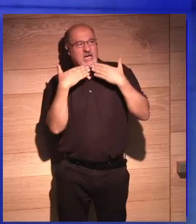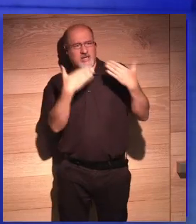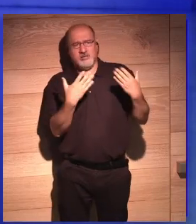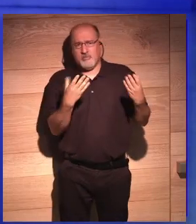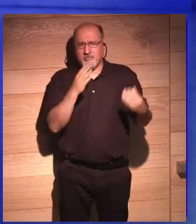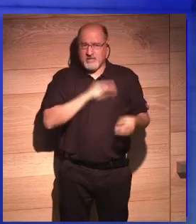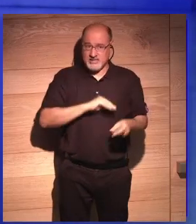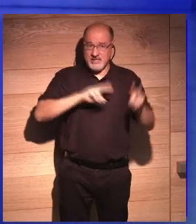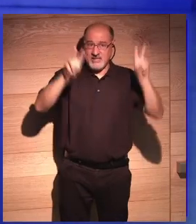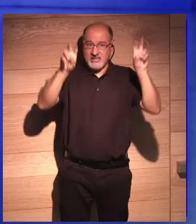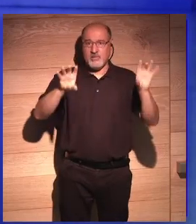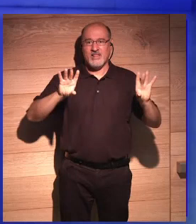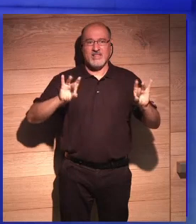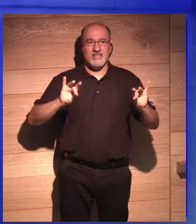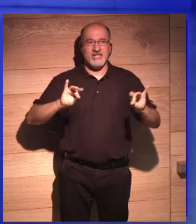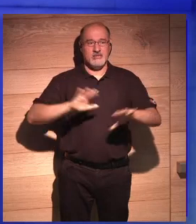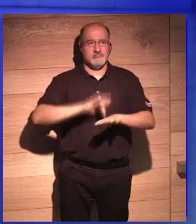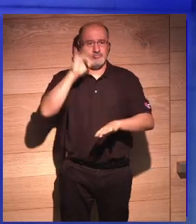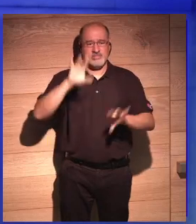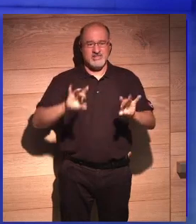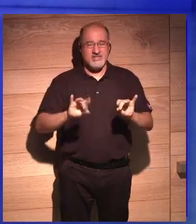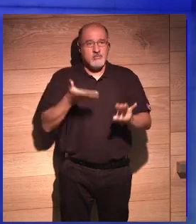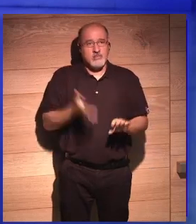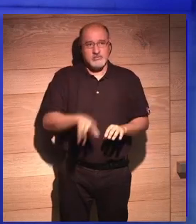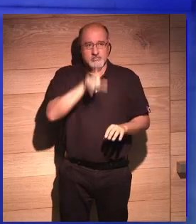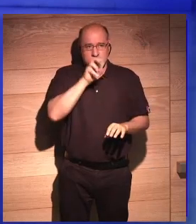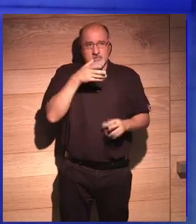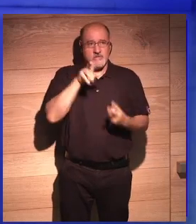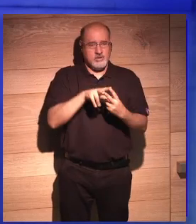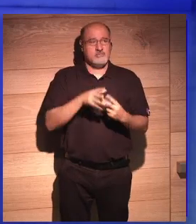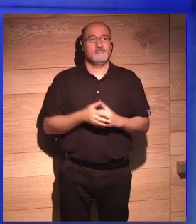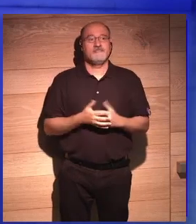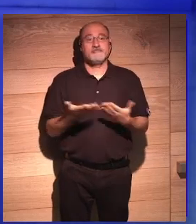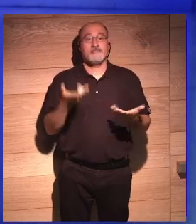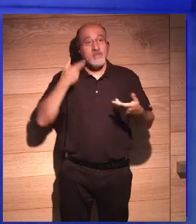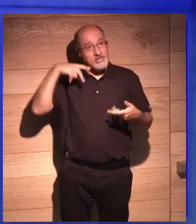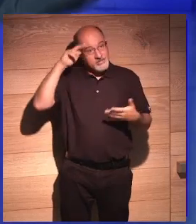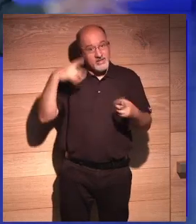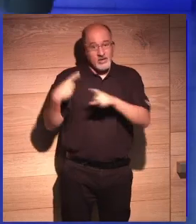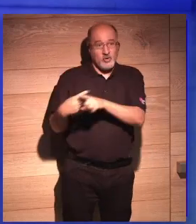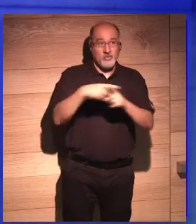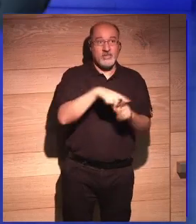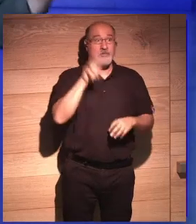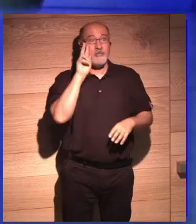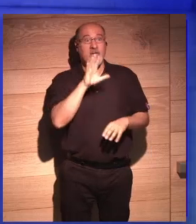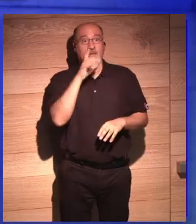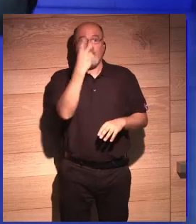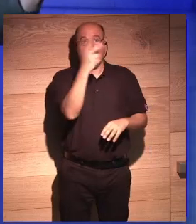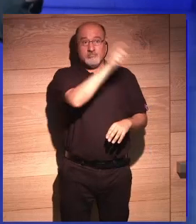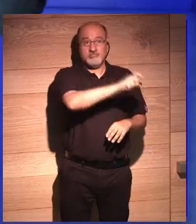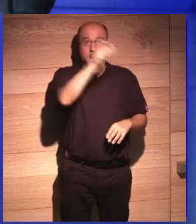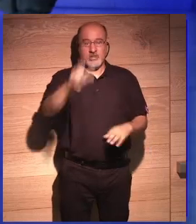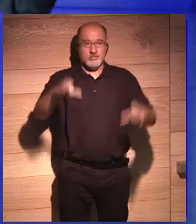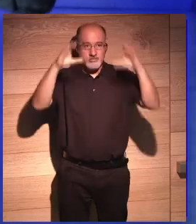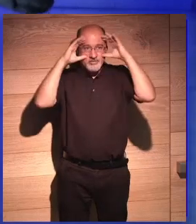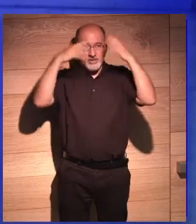shared experiences. For if you imagine this was a kind of soft, oh, you can't see it on there. It's a soft, fuzzy felt that people could